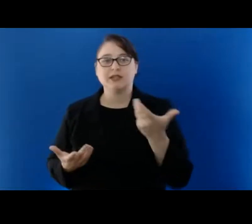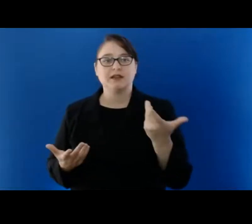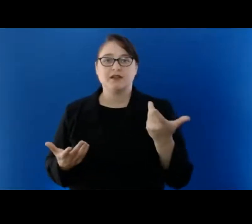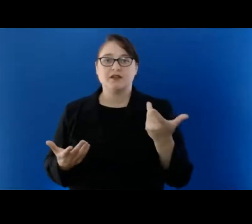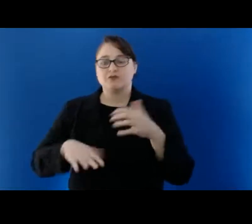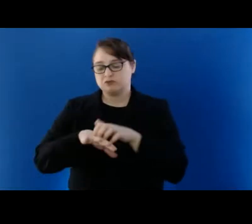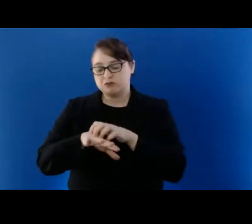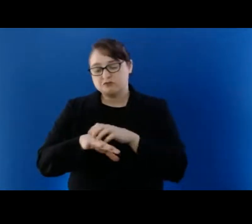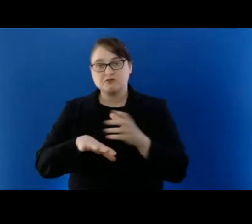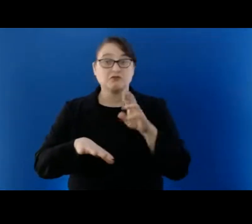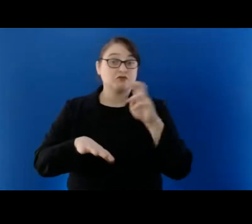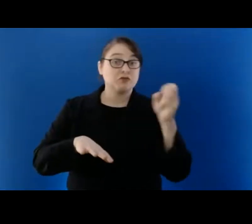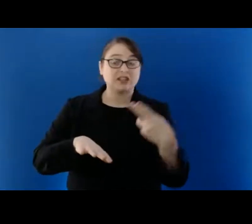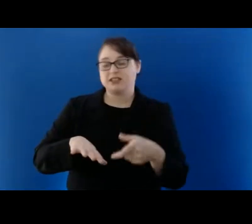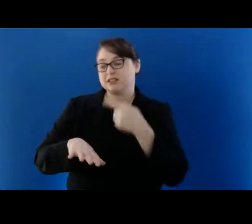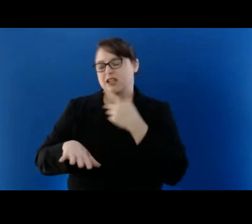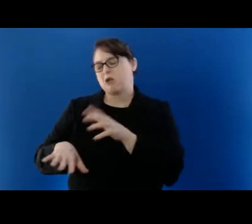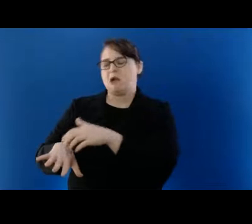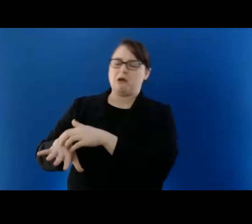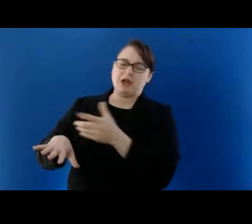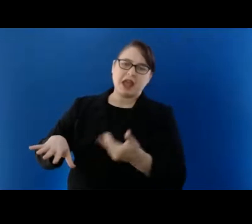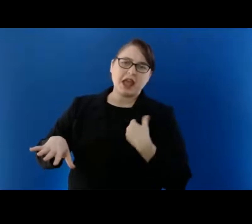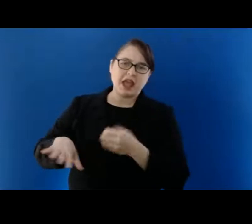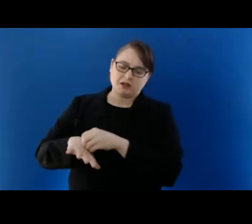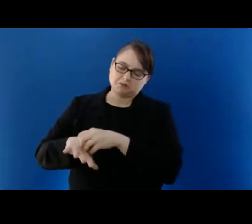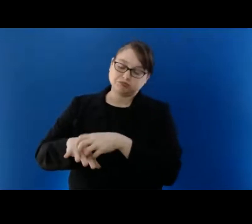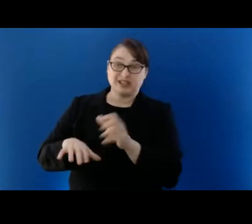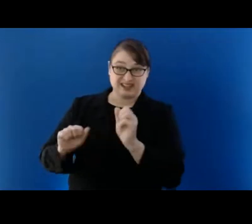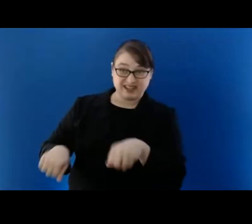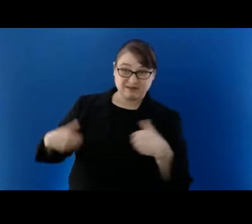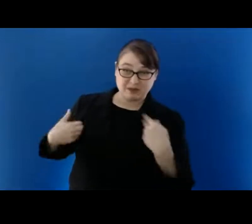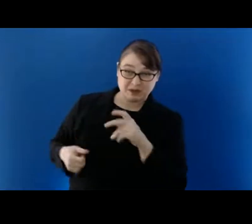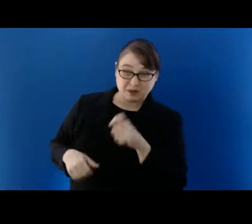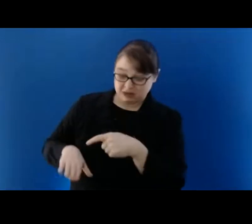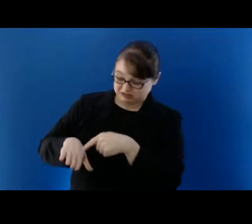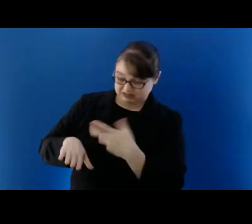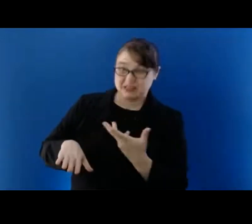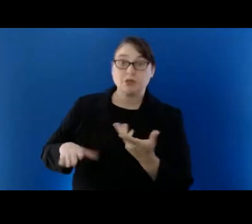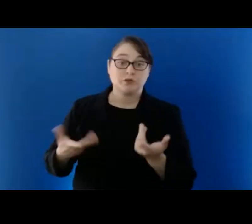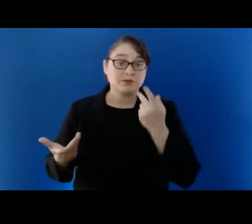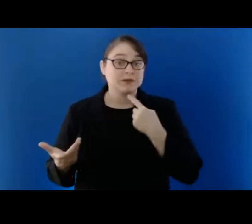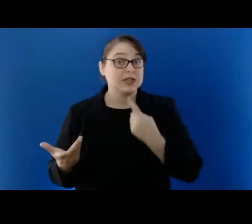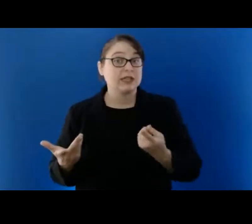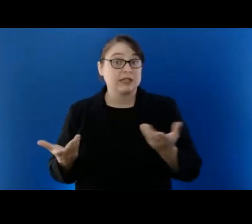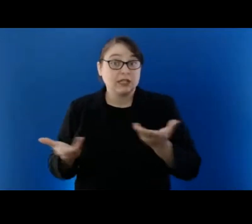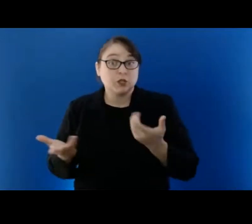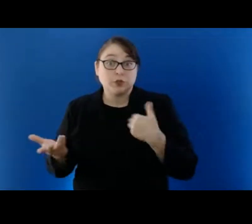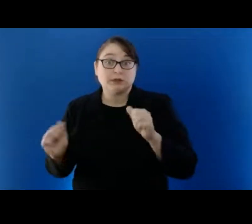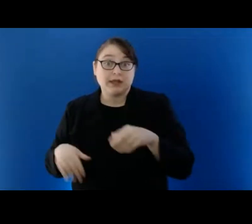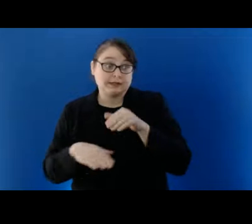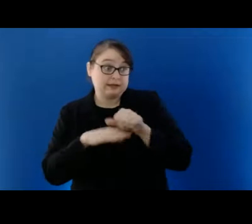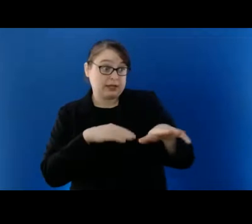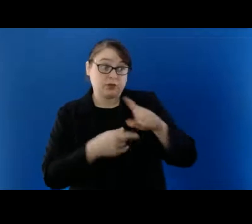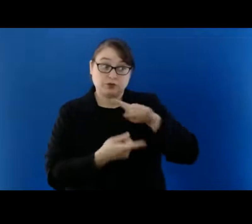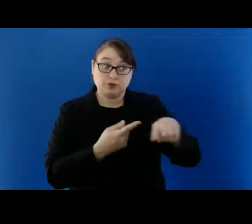rash, and they'd come and say, oh, I have this rash. Could it be monkeypox? And you say, well, here, we can send you to a nurse to examine